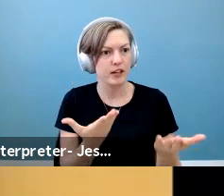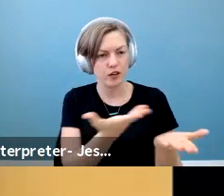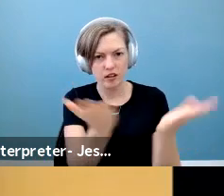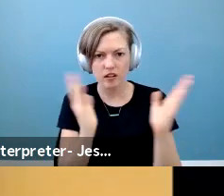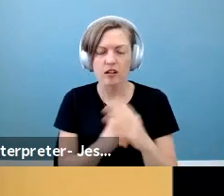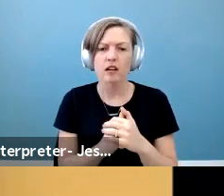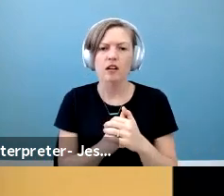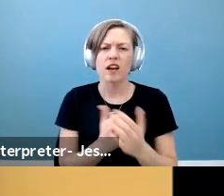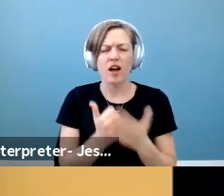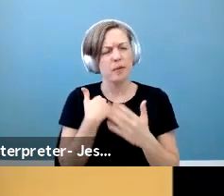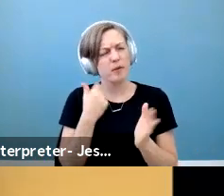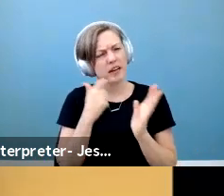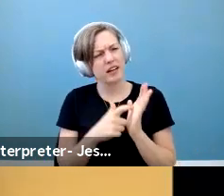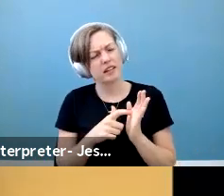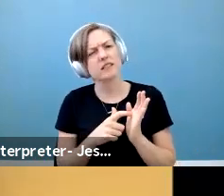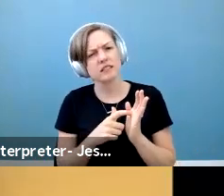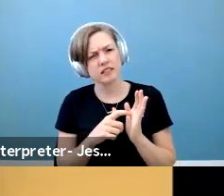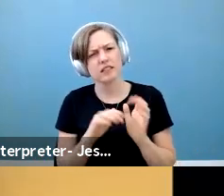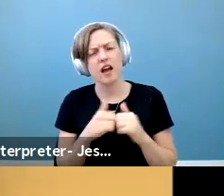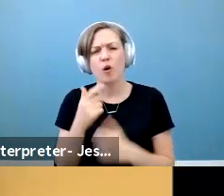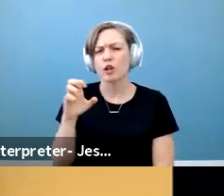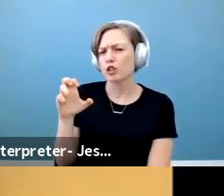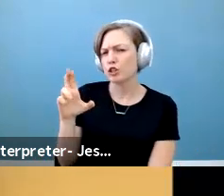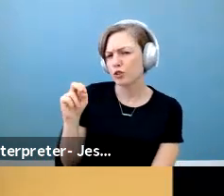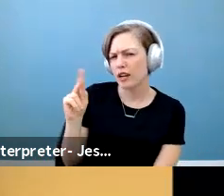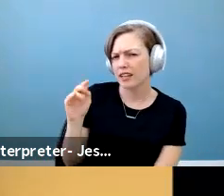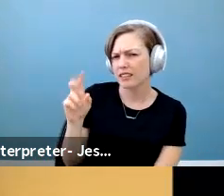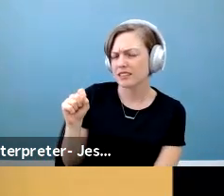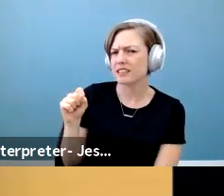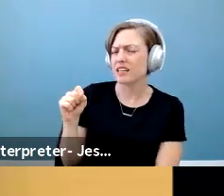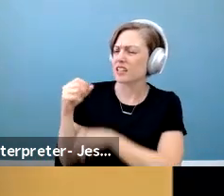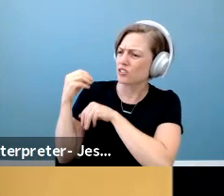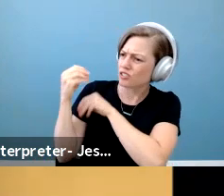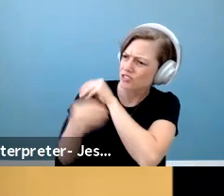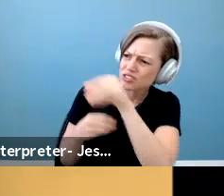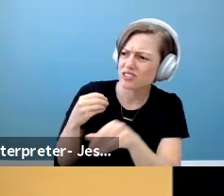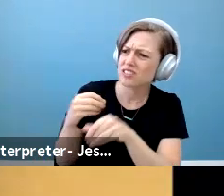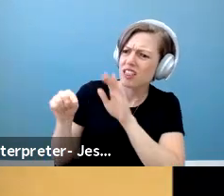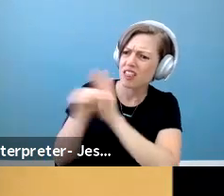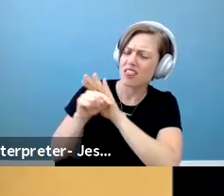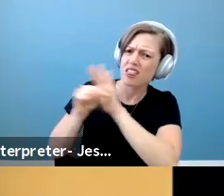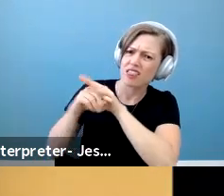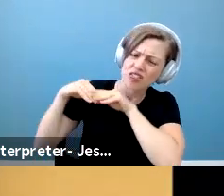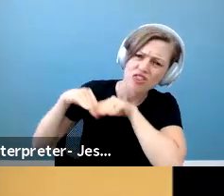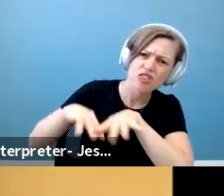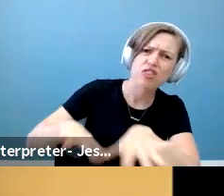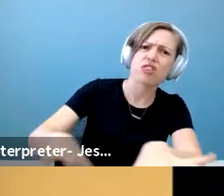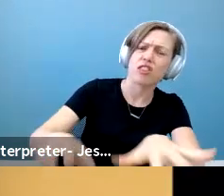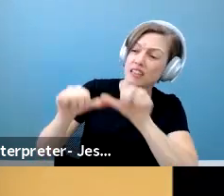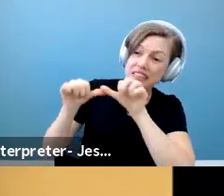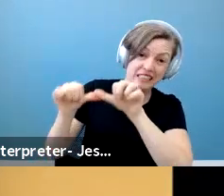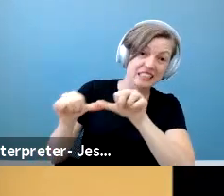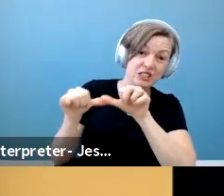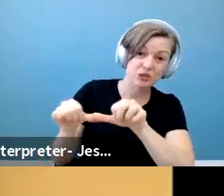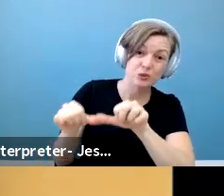helped me to recognize the ways in which eugenics has had generational reverberations, and that it continues to undergird